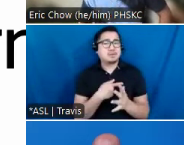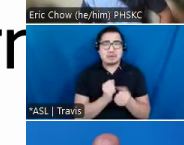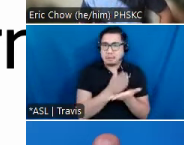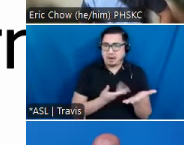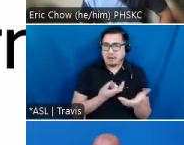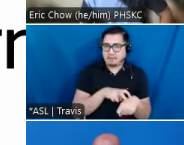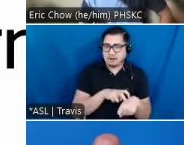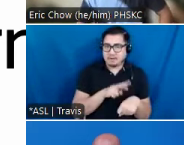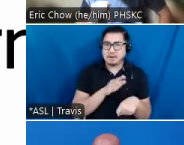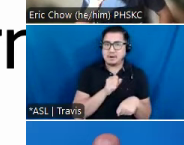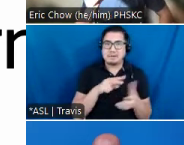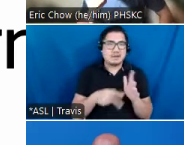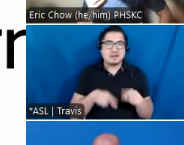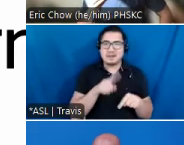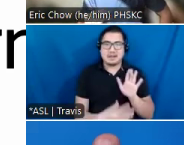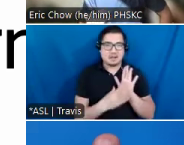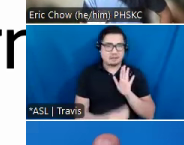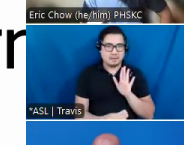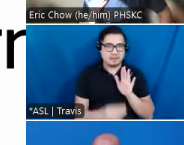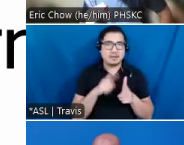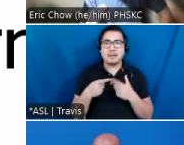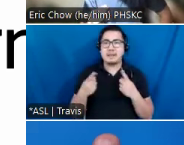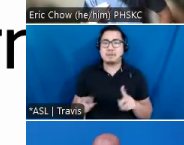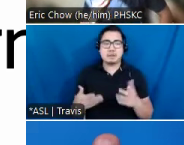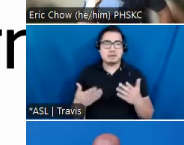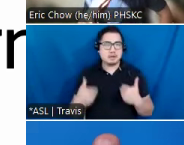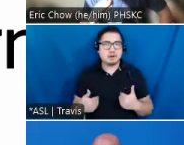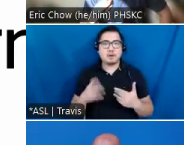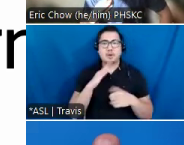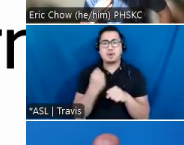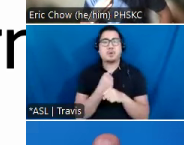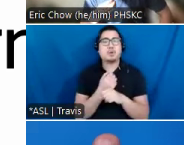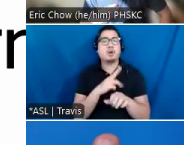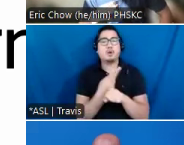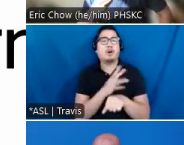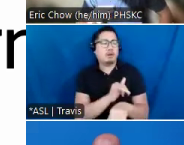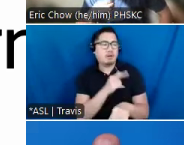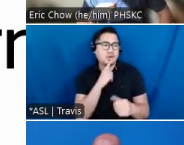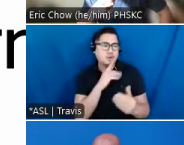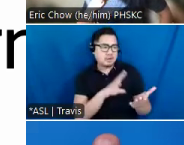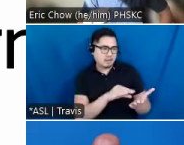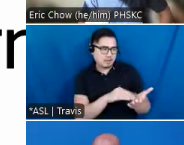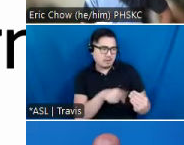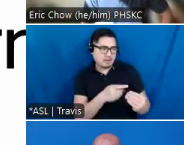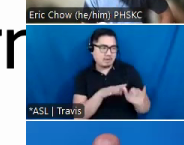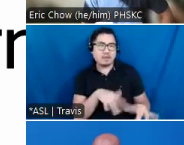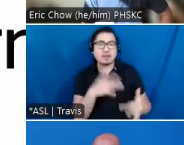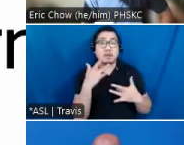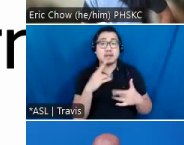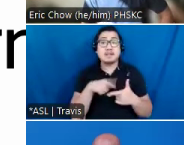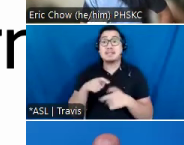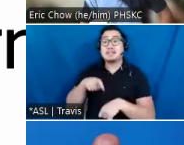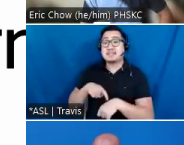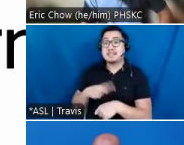can't replicate. And then your immune system uses that as a tool to educate itself so that the next time it does see the